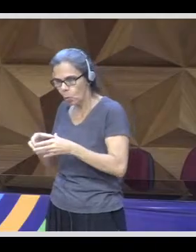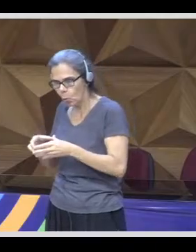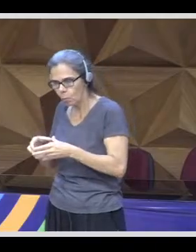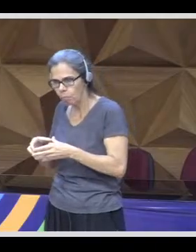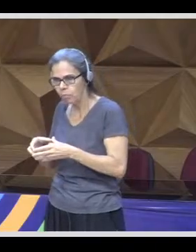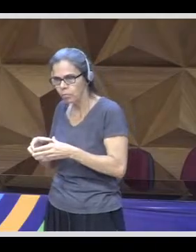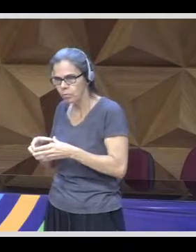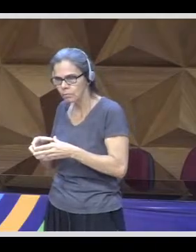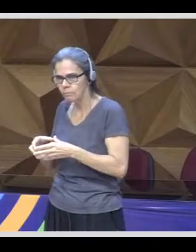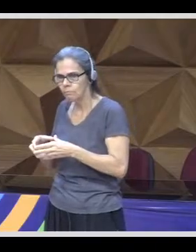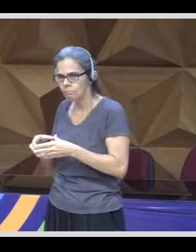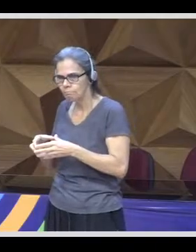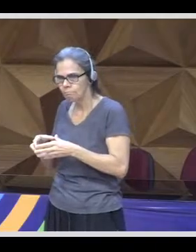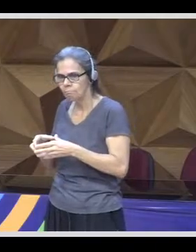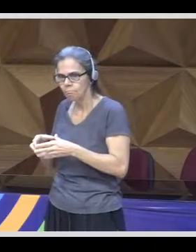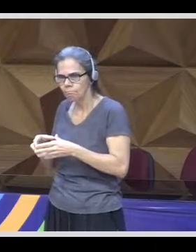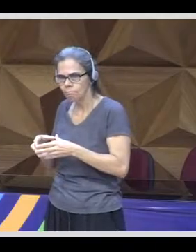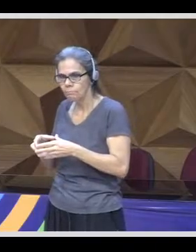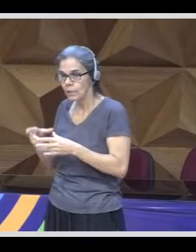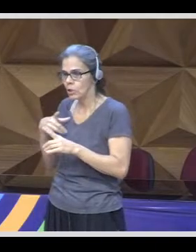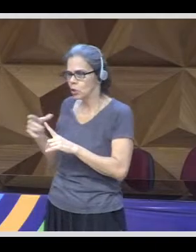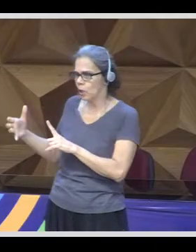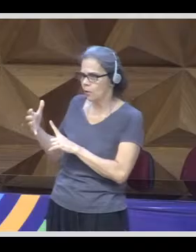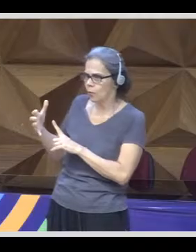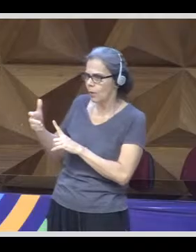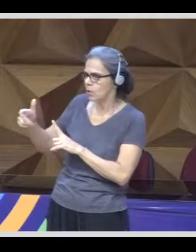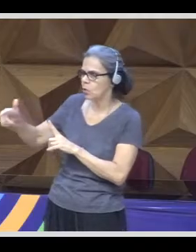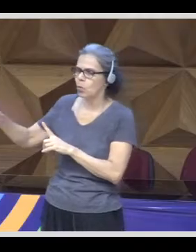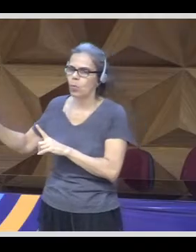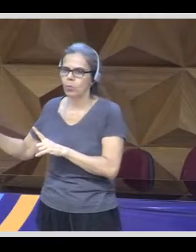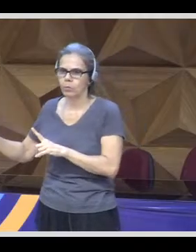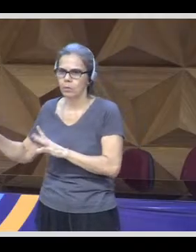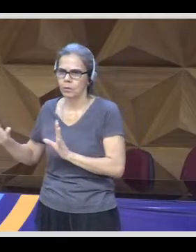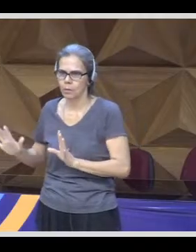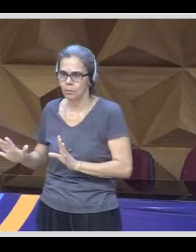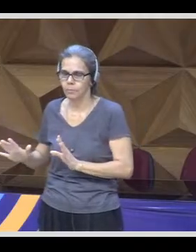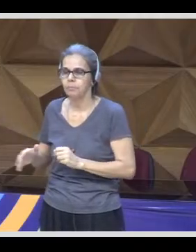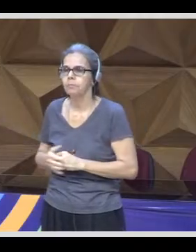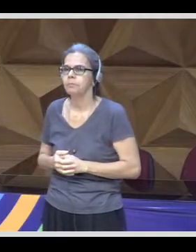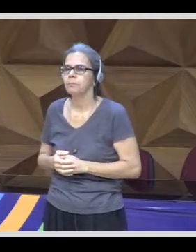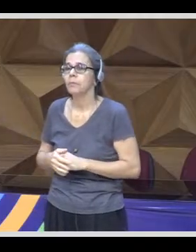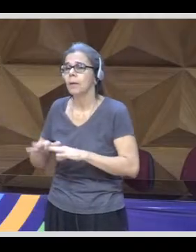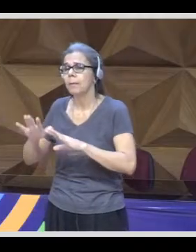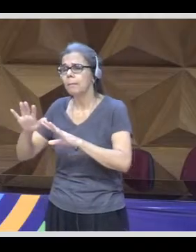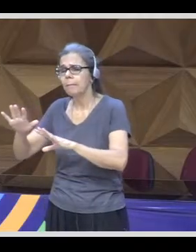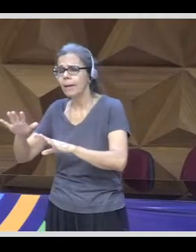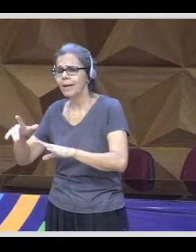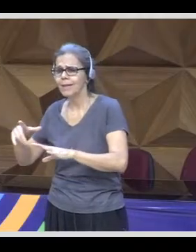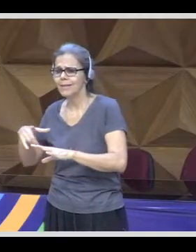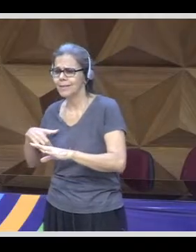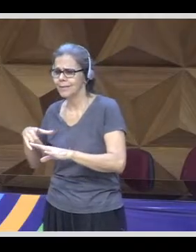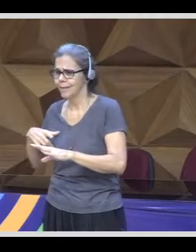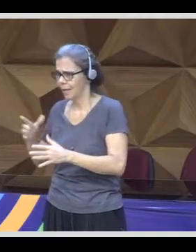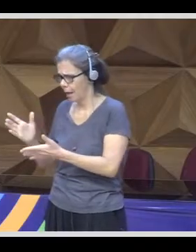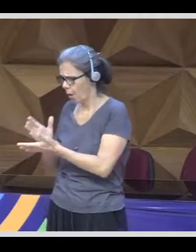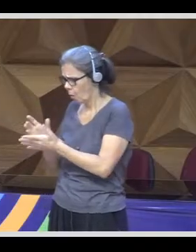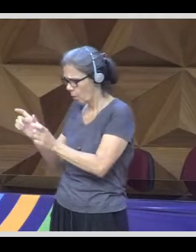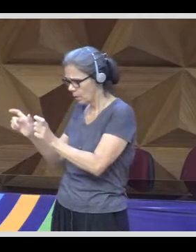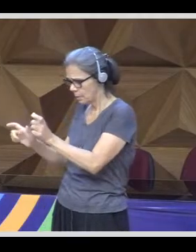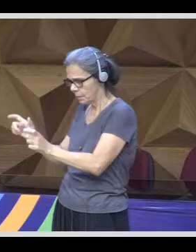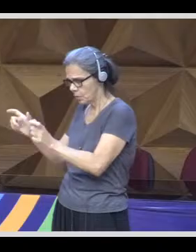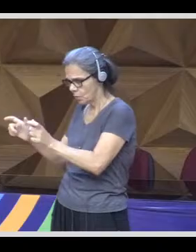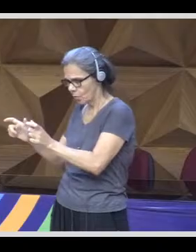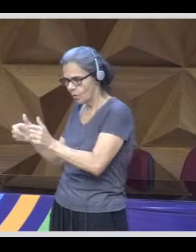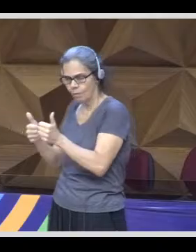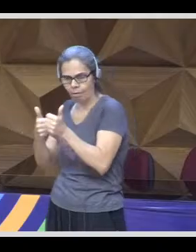independent guys, they are those that are more influenced by them. So we call them indirect